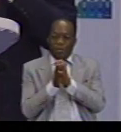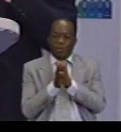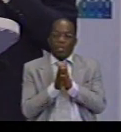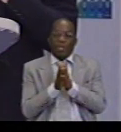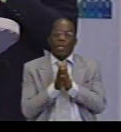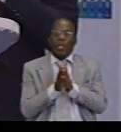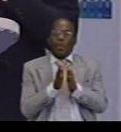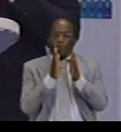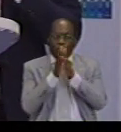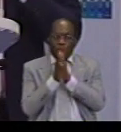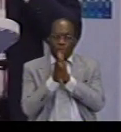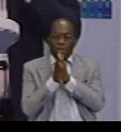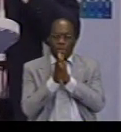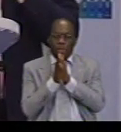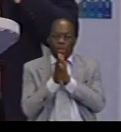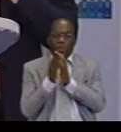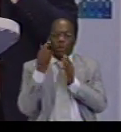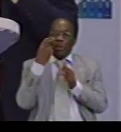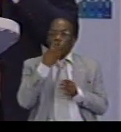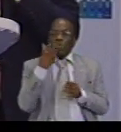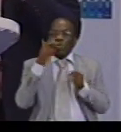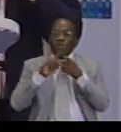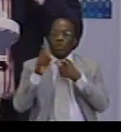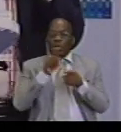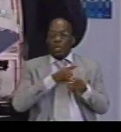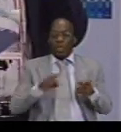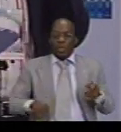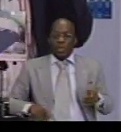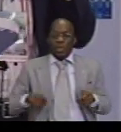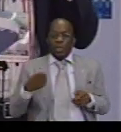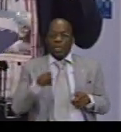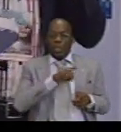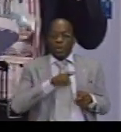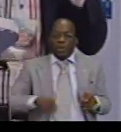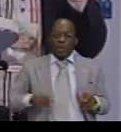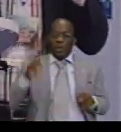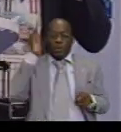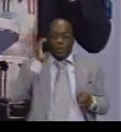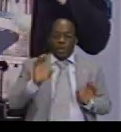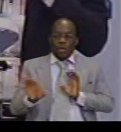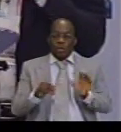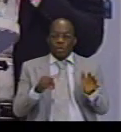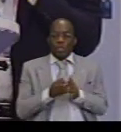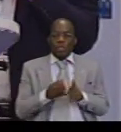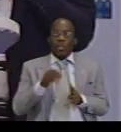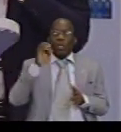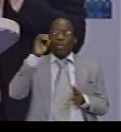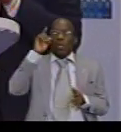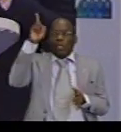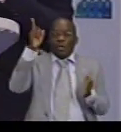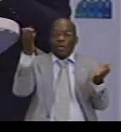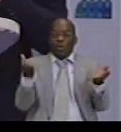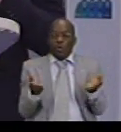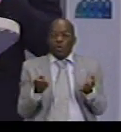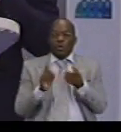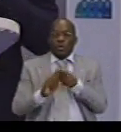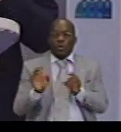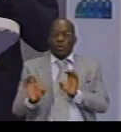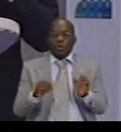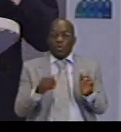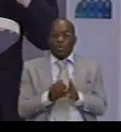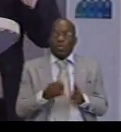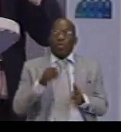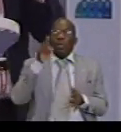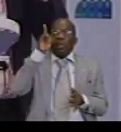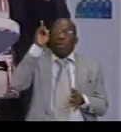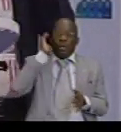voice, and speak to the Lord. And the Lord will do it. He wants to do it. And he will do it.